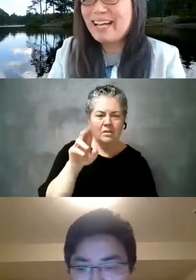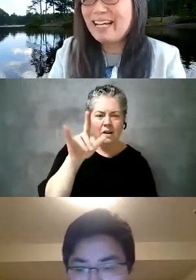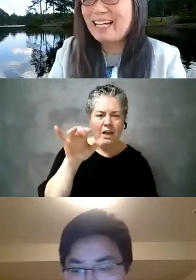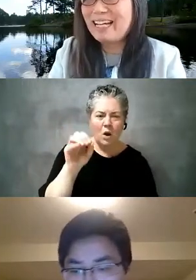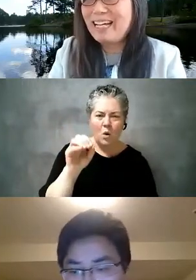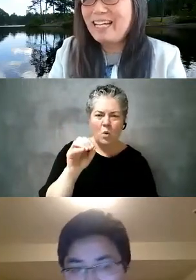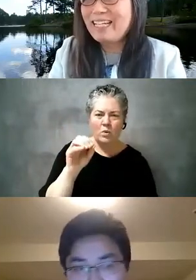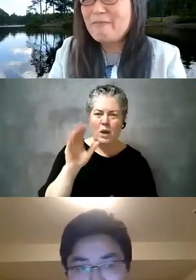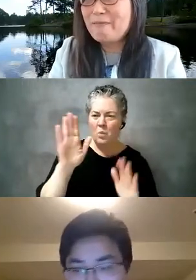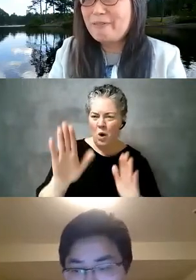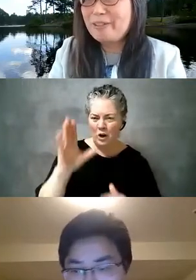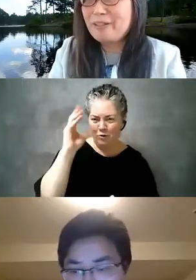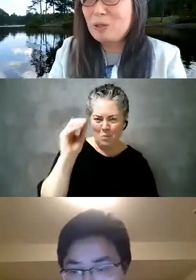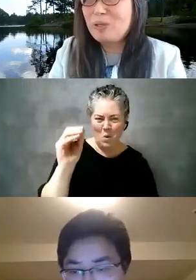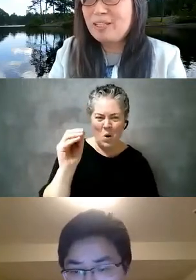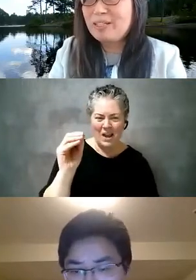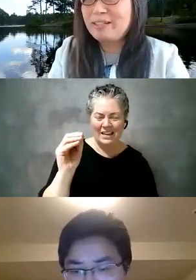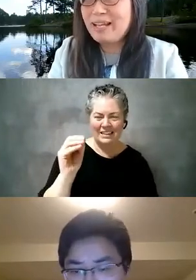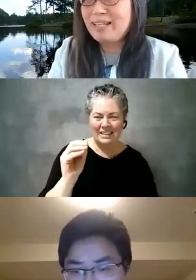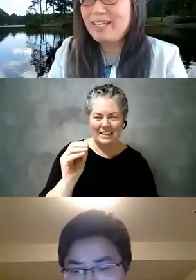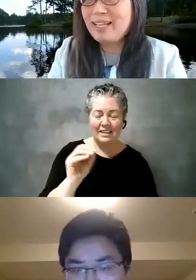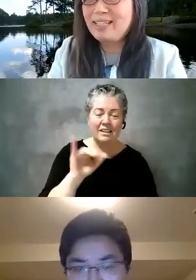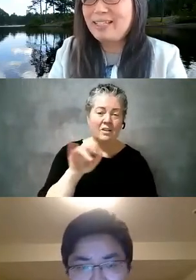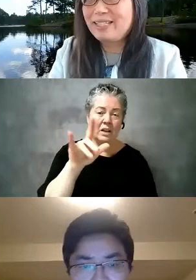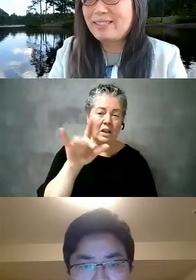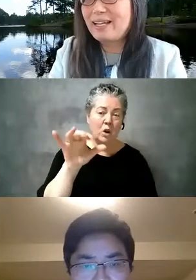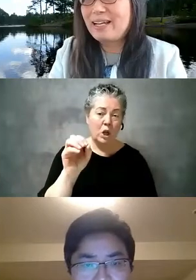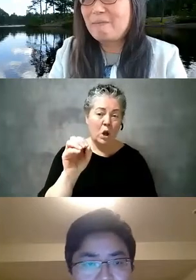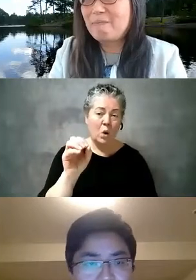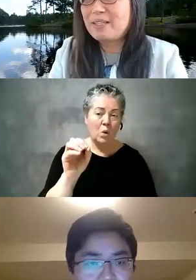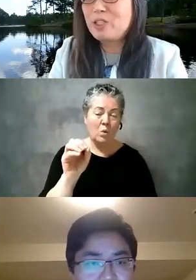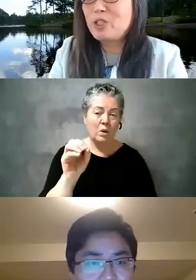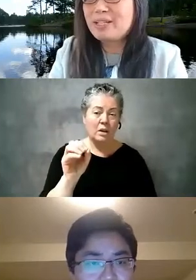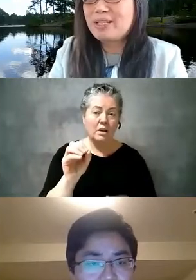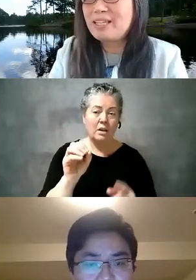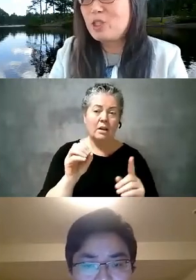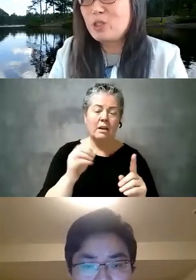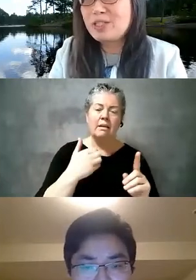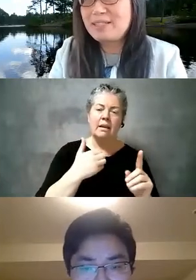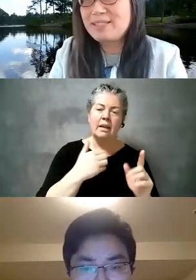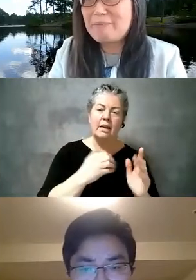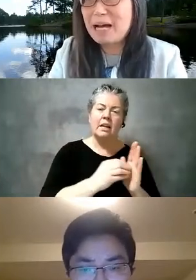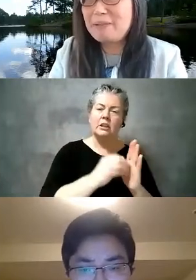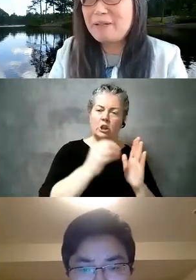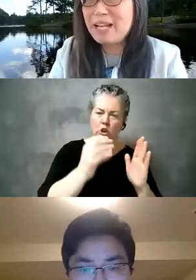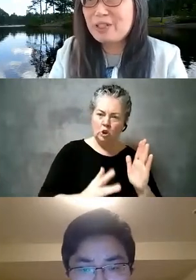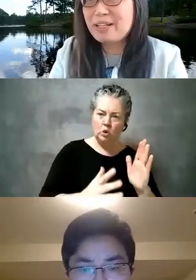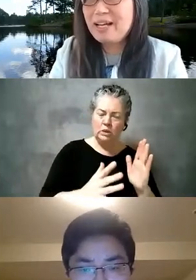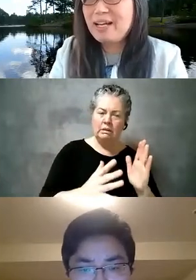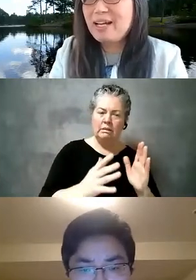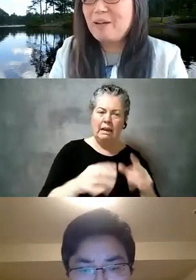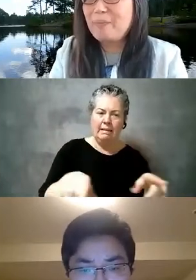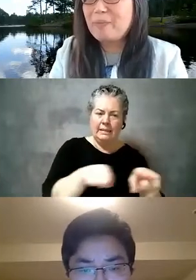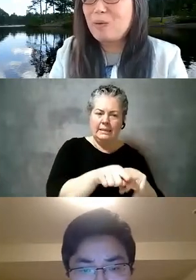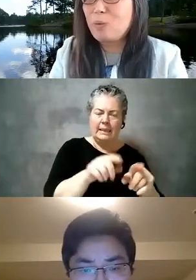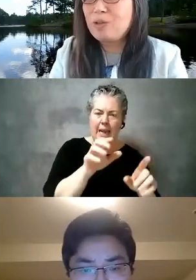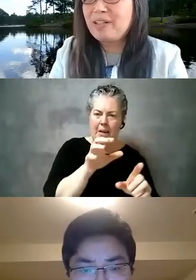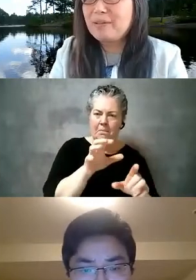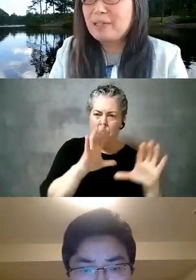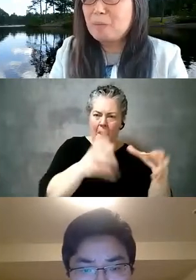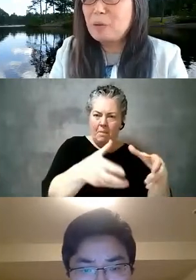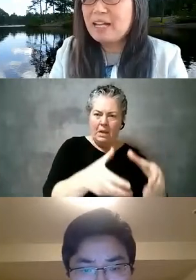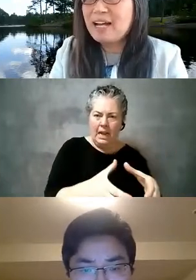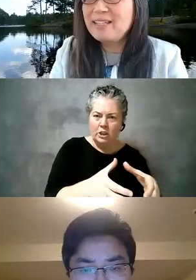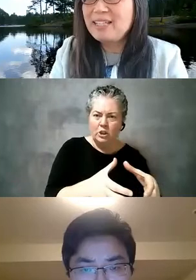boy. If Julio and his other students in the same population